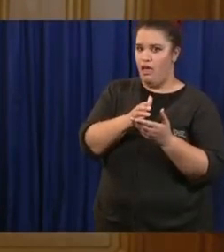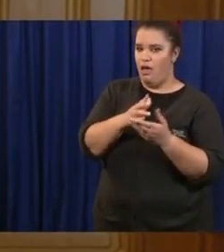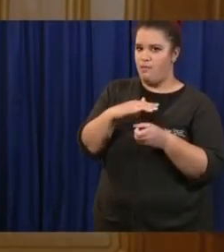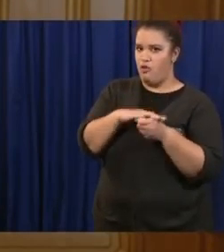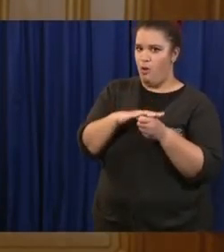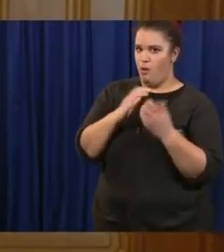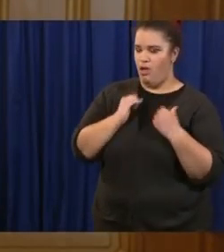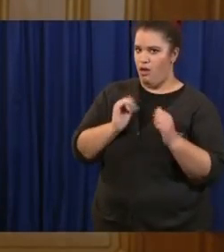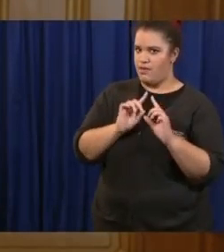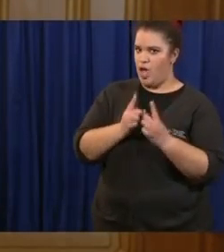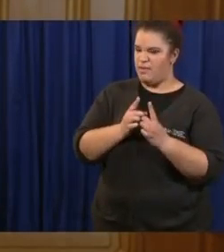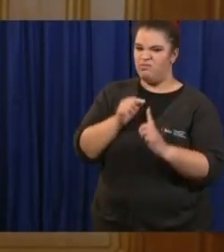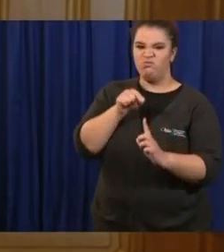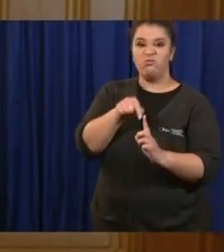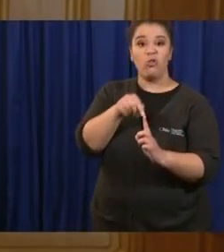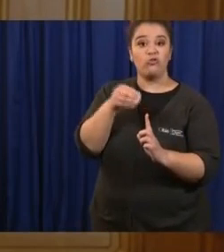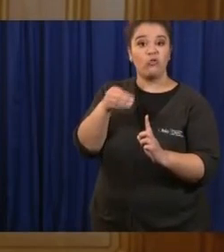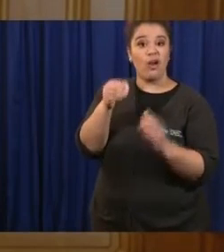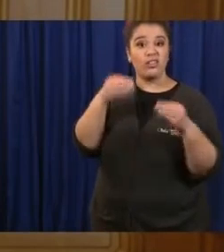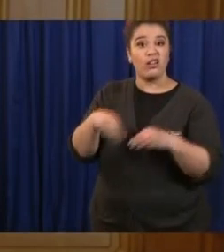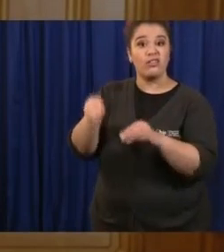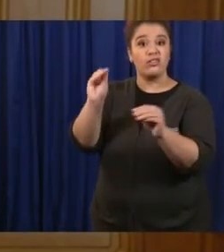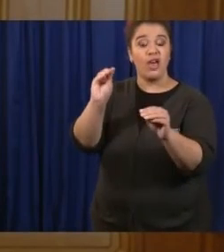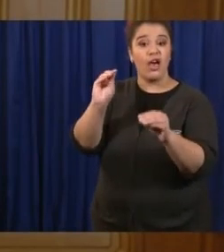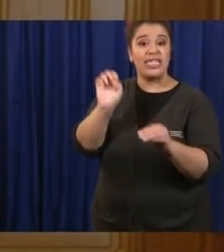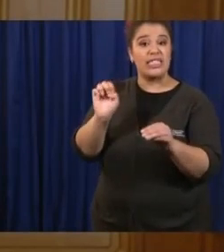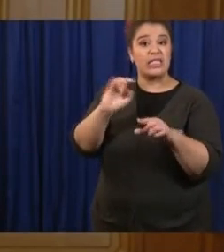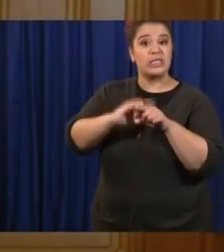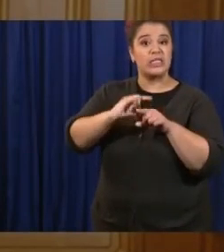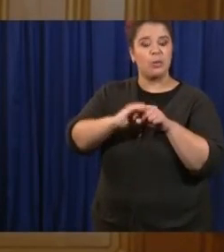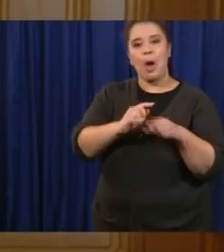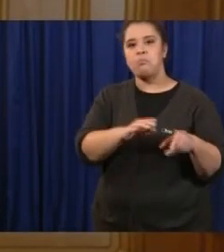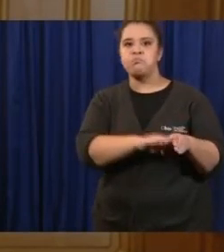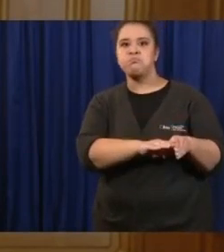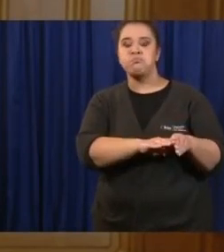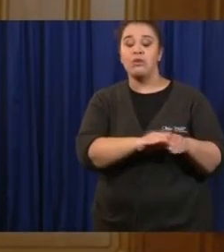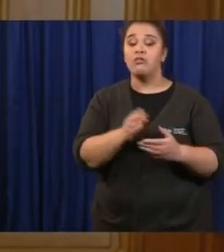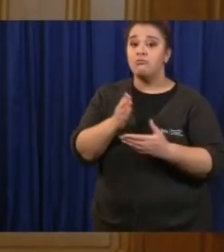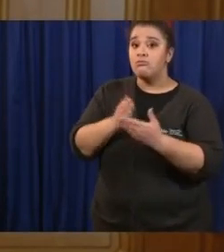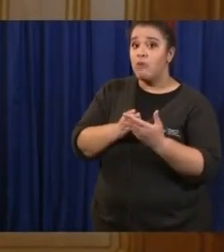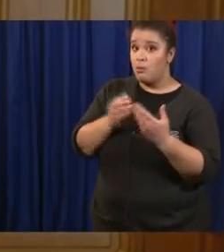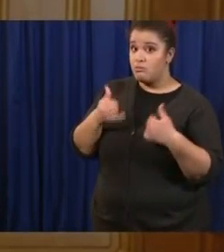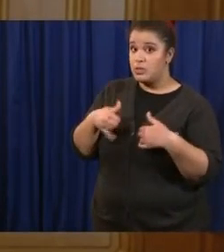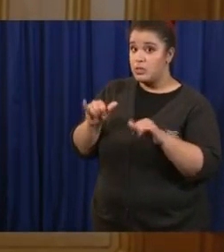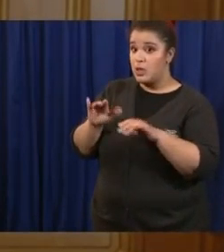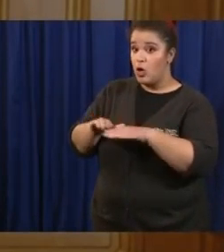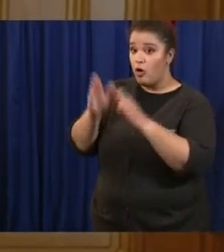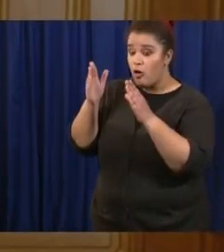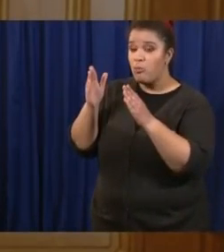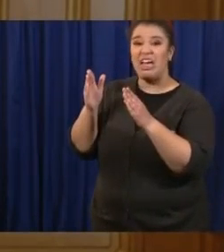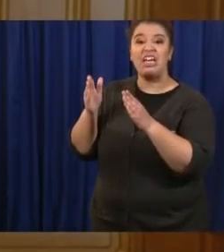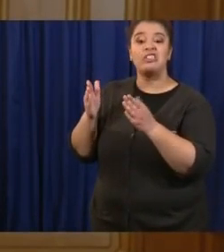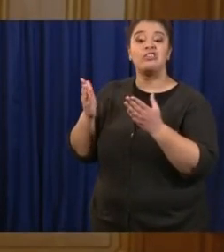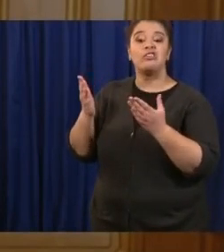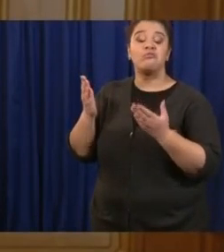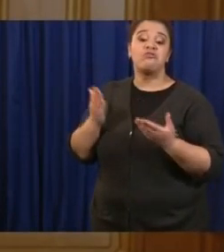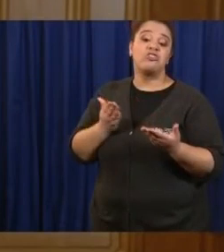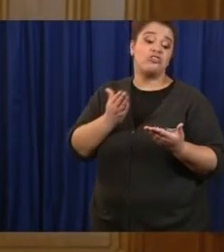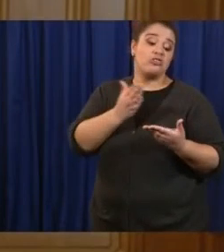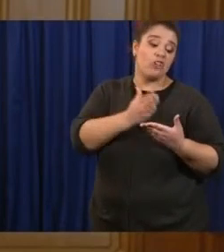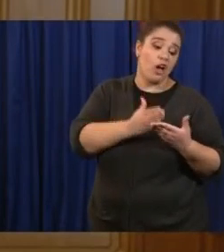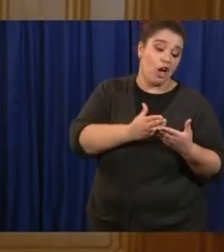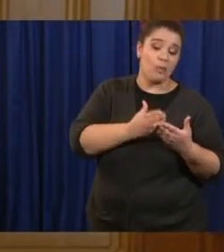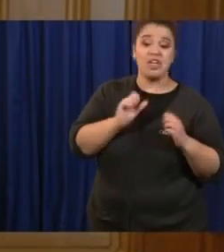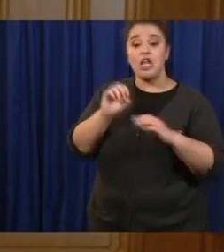stores. Some of the stores are still open, and they're all kind of doing a different thing. Some people are only doing curbside delivery. Some people are open